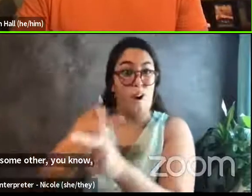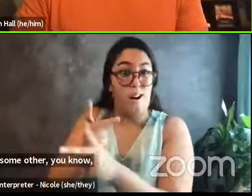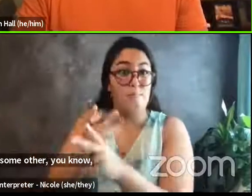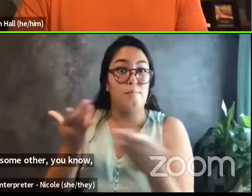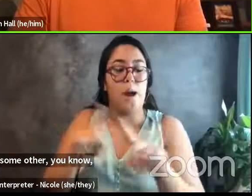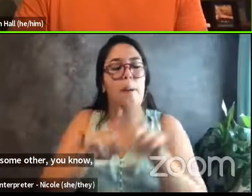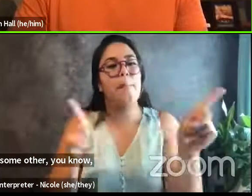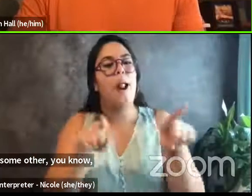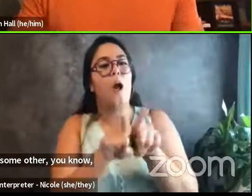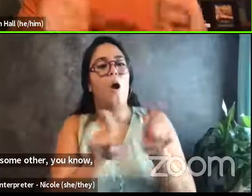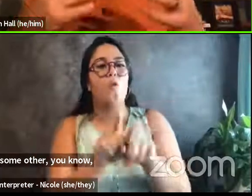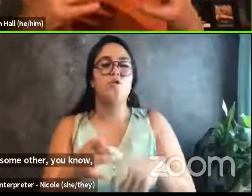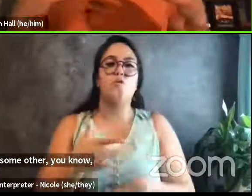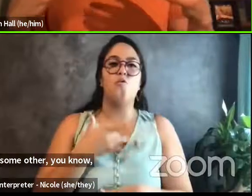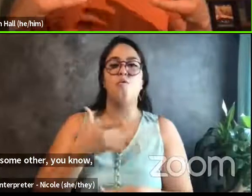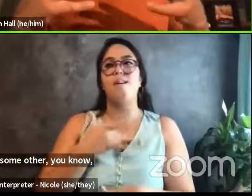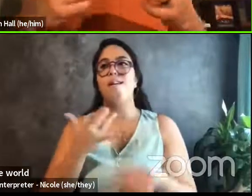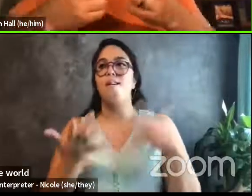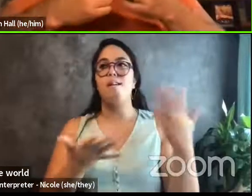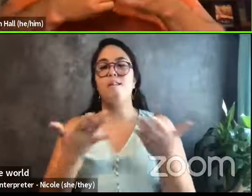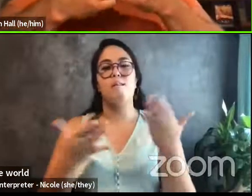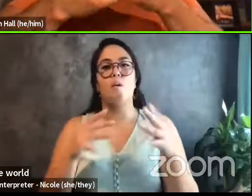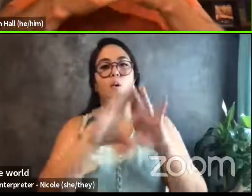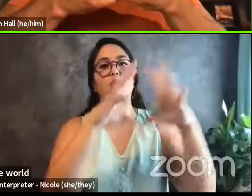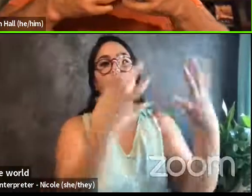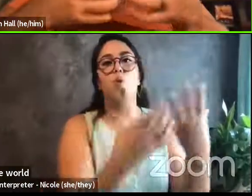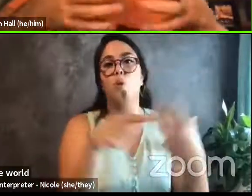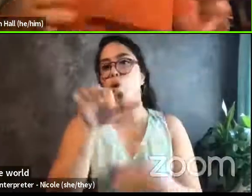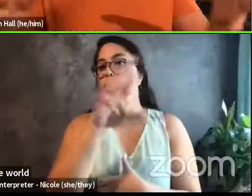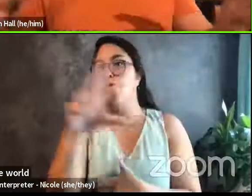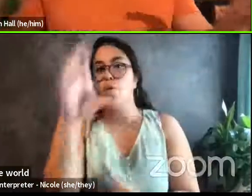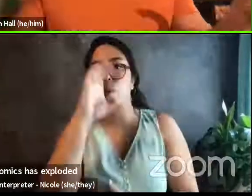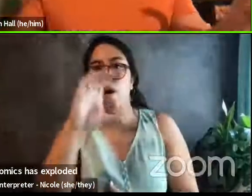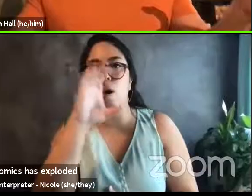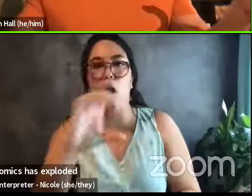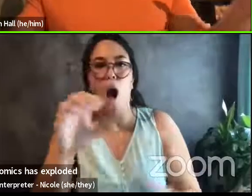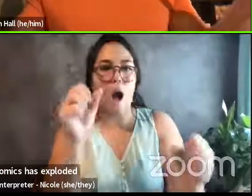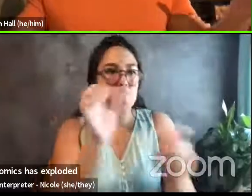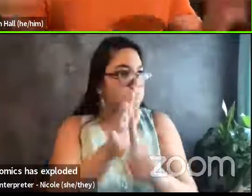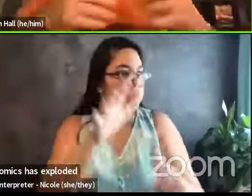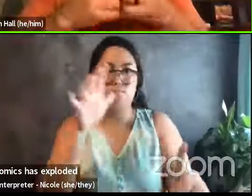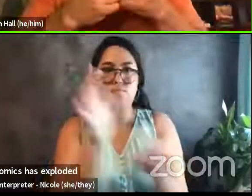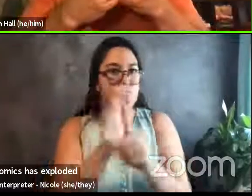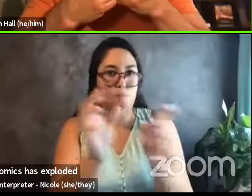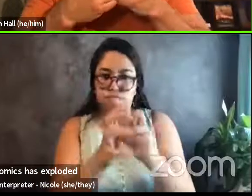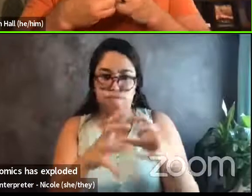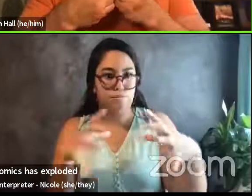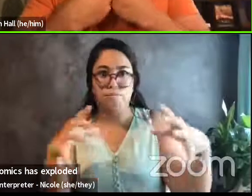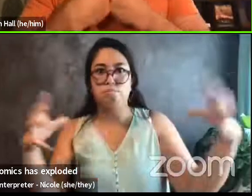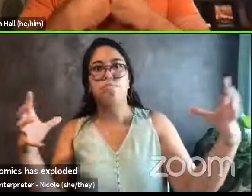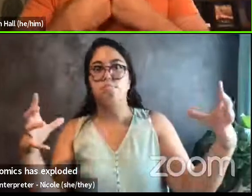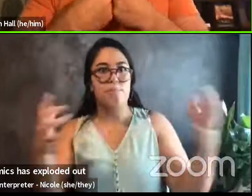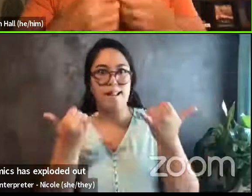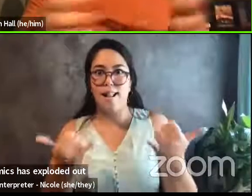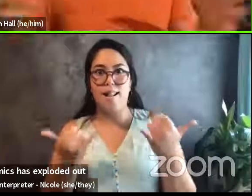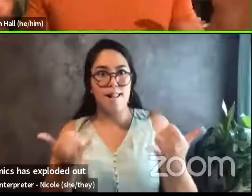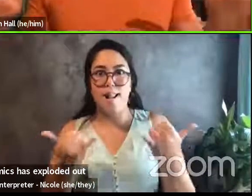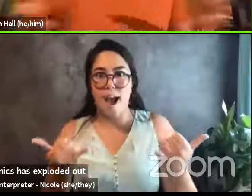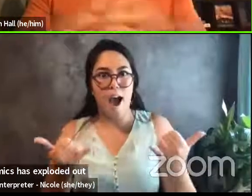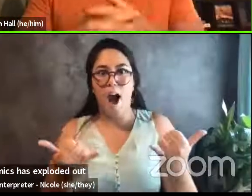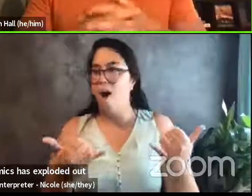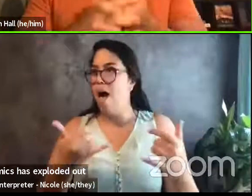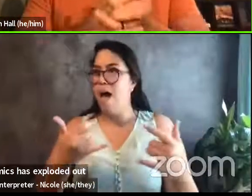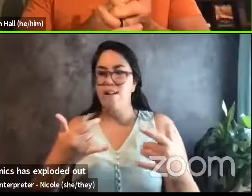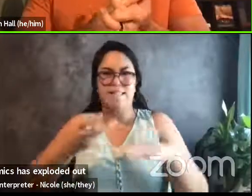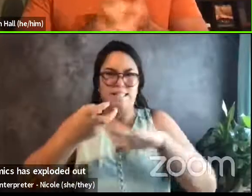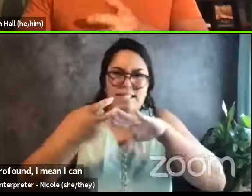also feel like the, the world of queer comics has exploded out laterally. So, and it's been so profound.